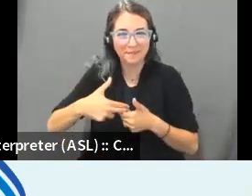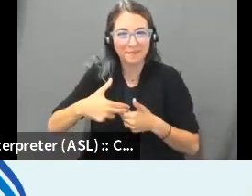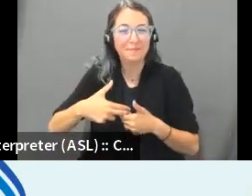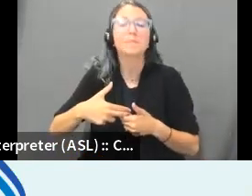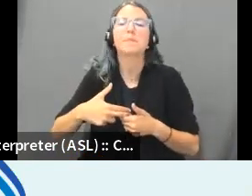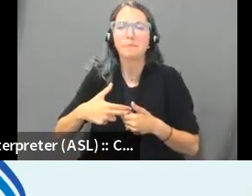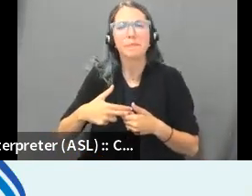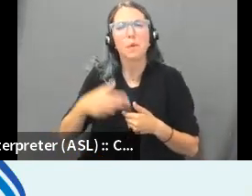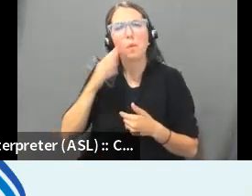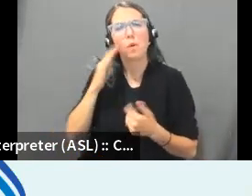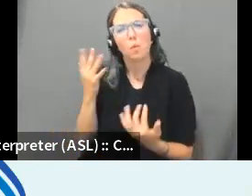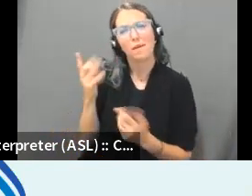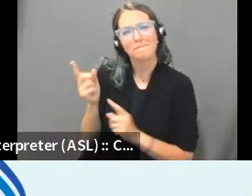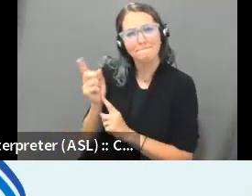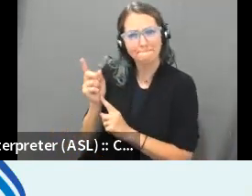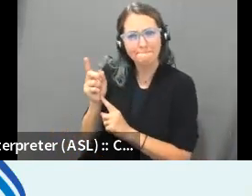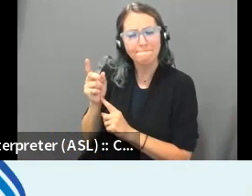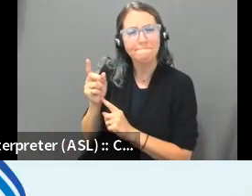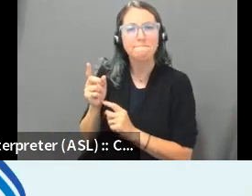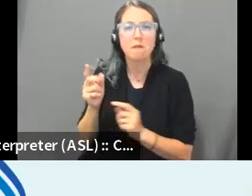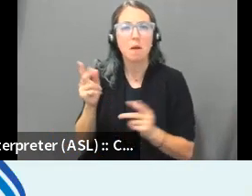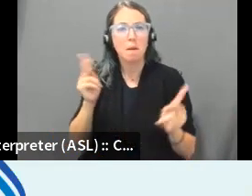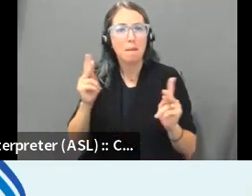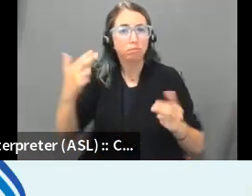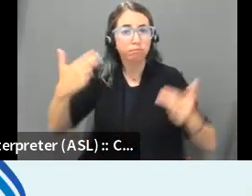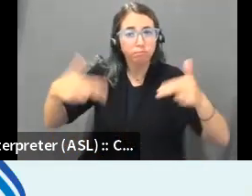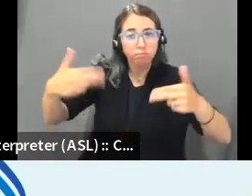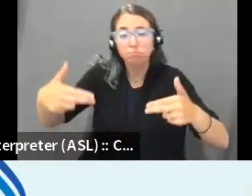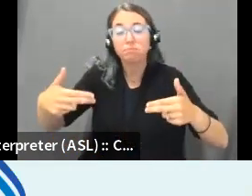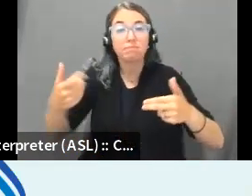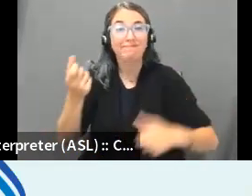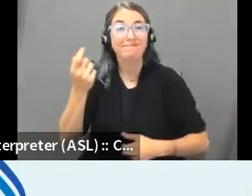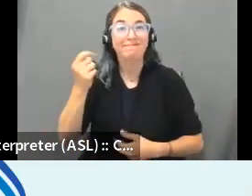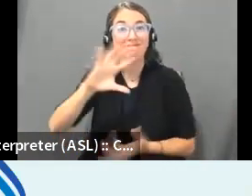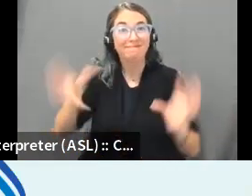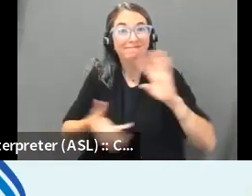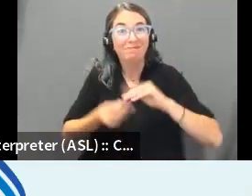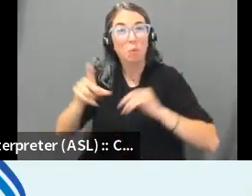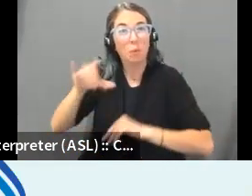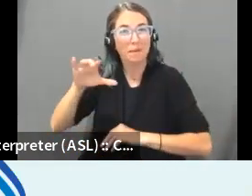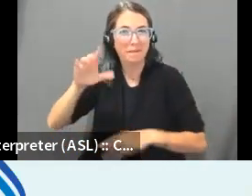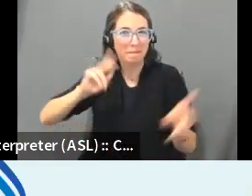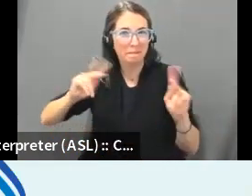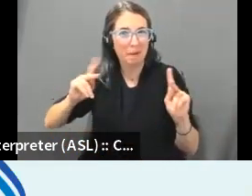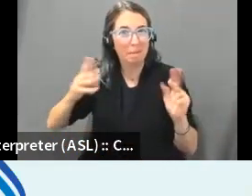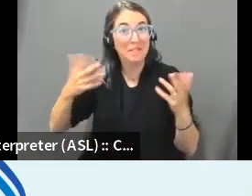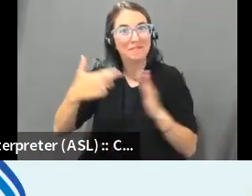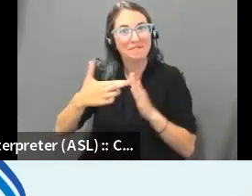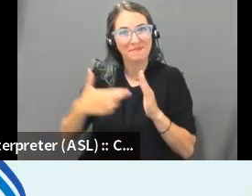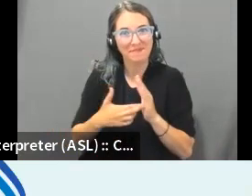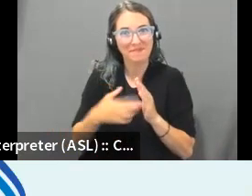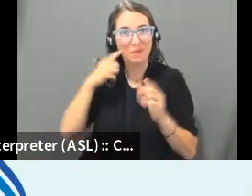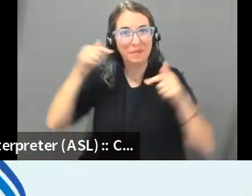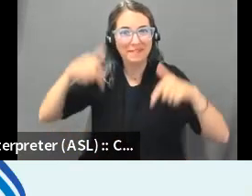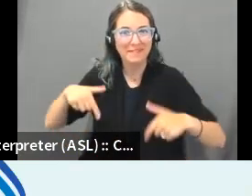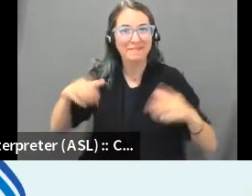waiting about a full minute for people to arrive. We do have over 100 registrations for this event, so